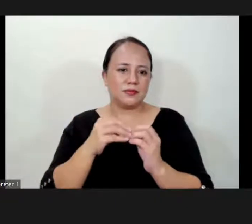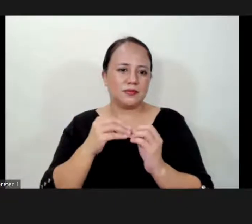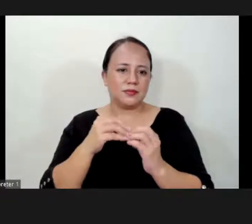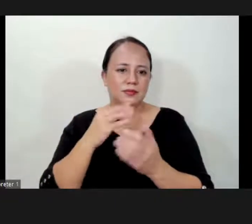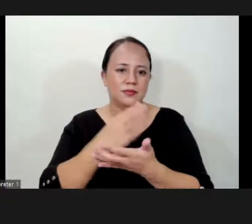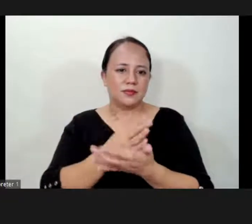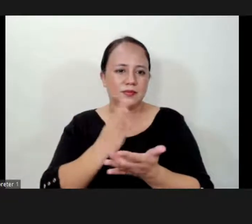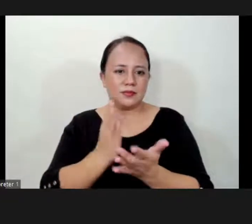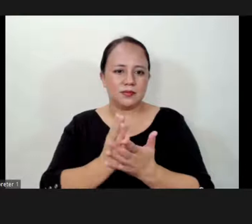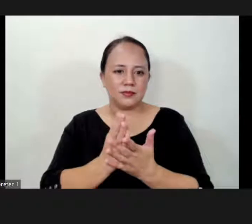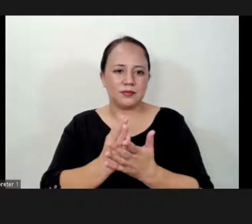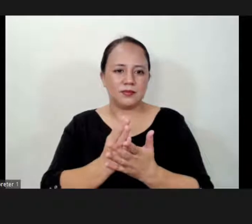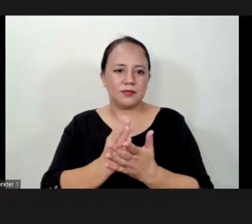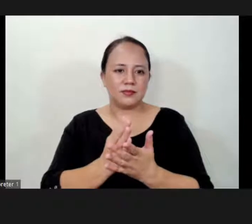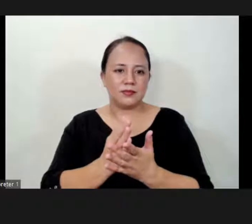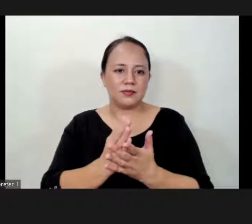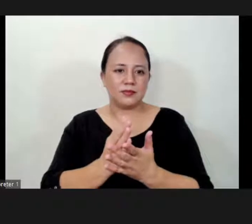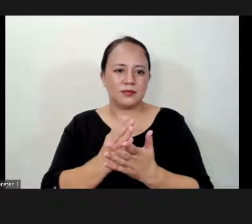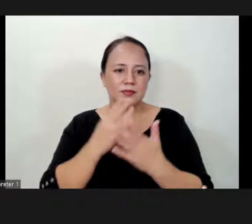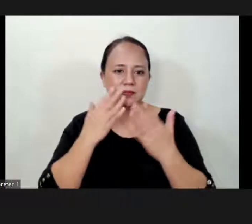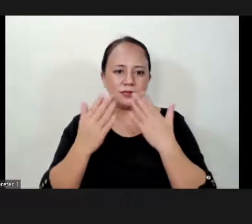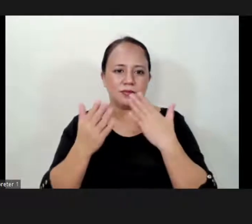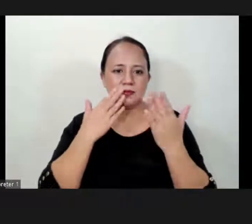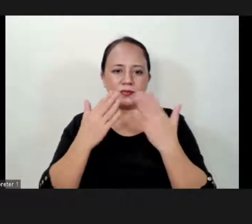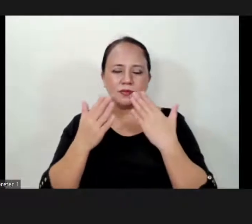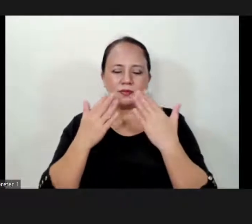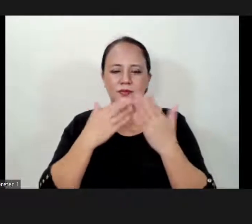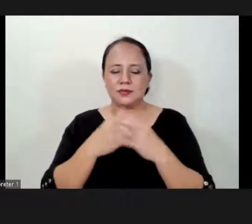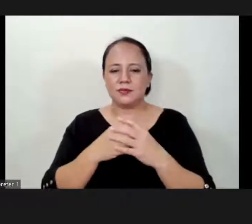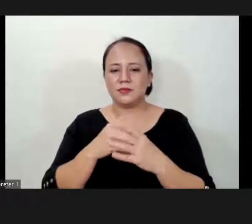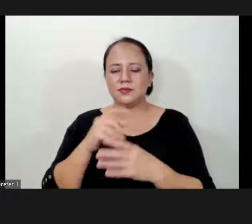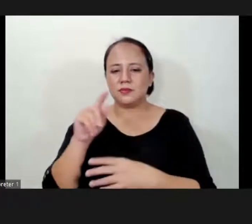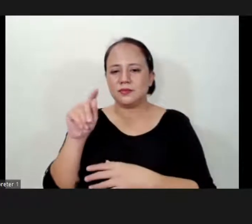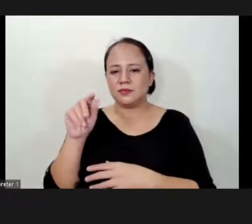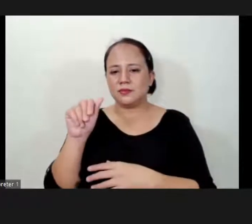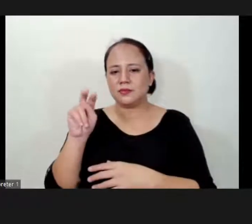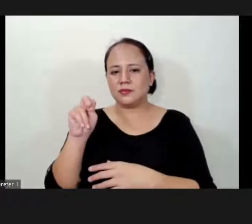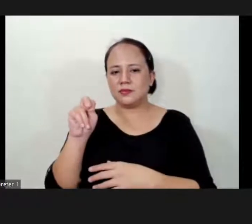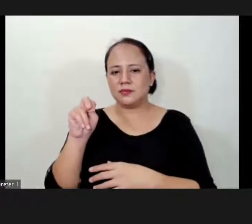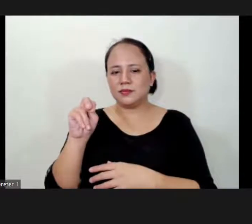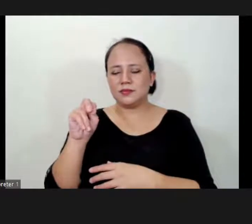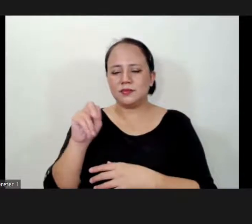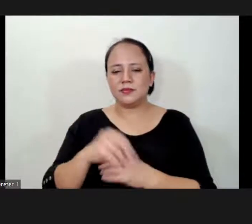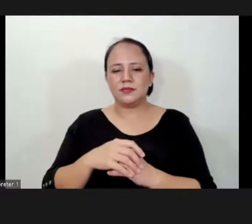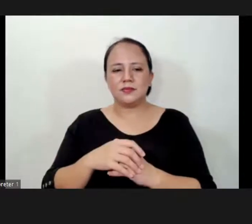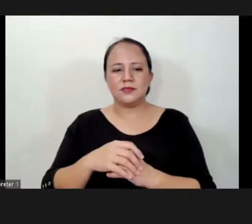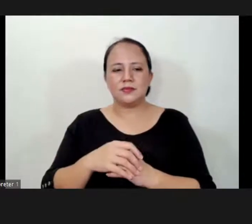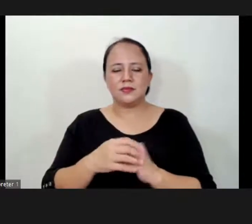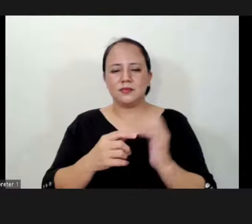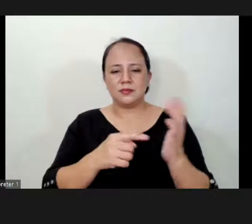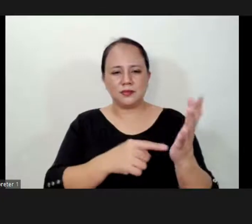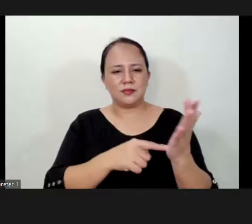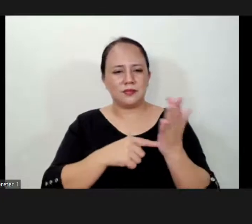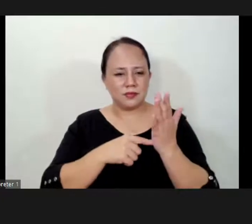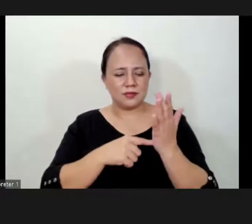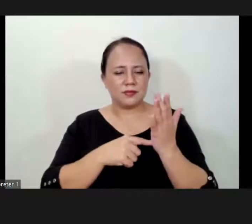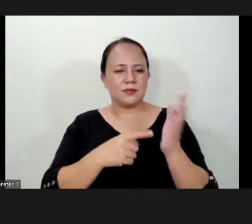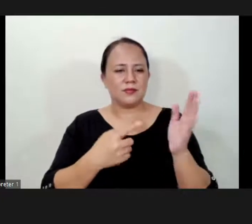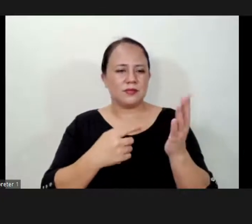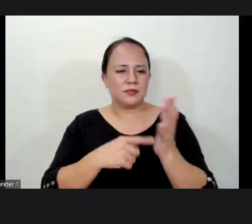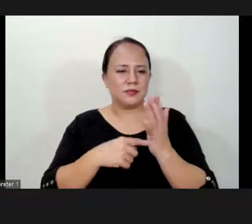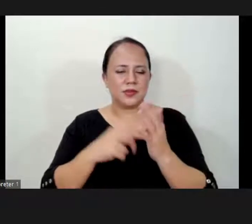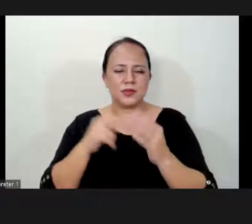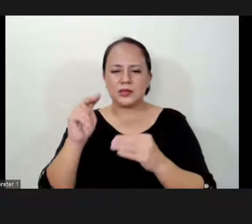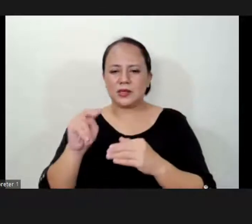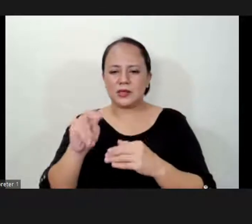budget. And thank you, Dr. Tan, for showing to us, revealing to us the